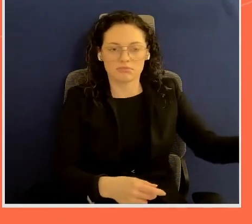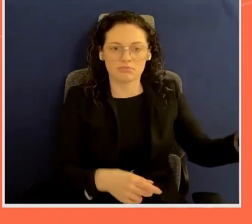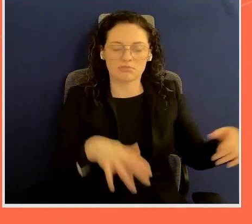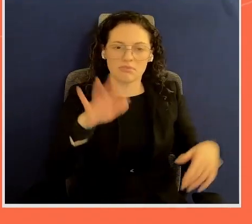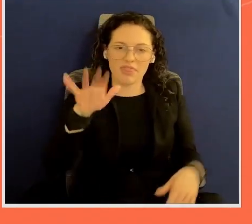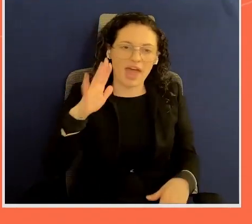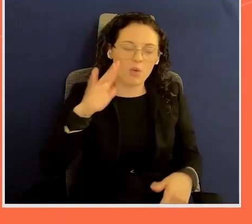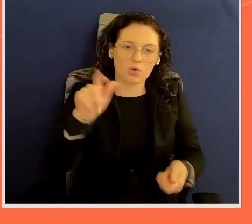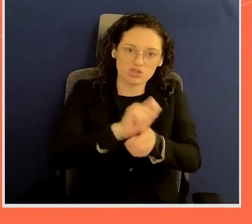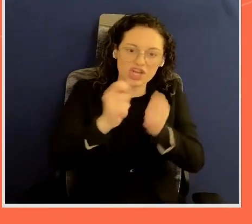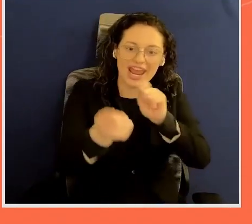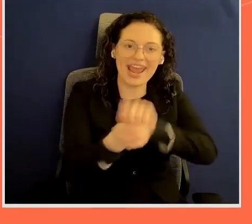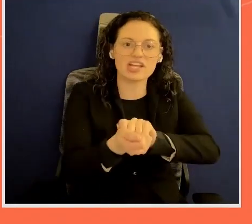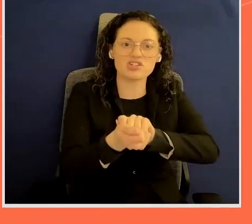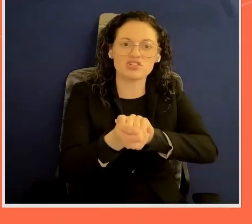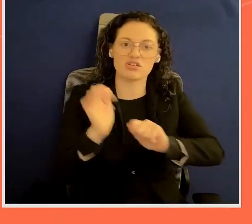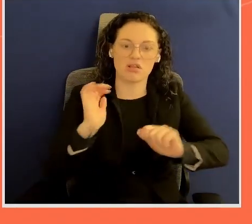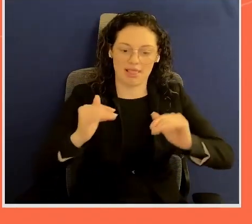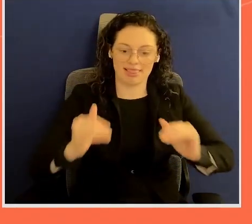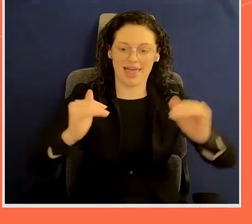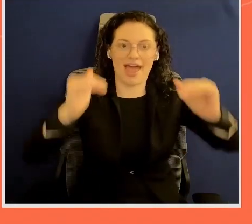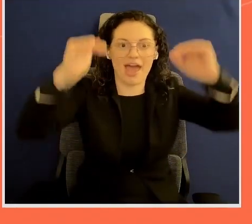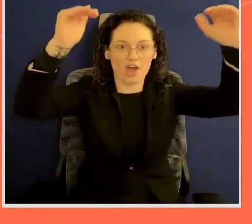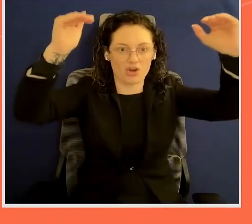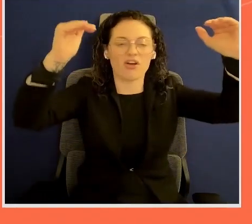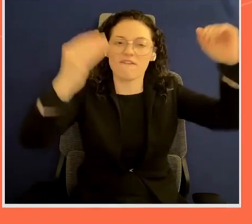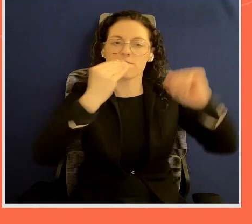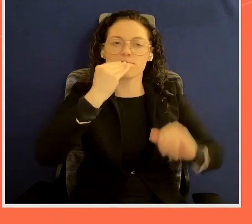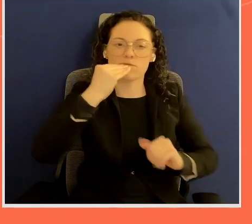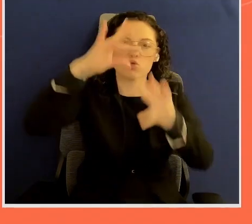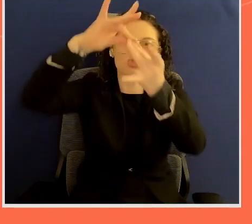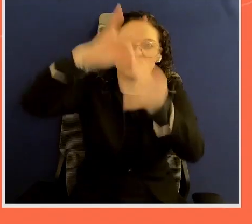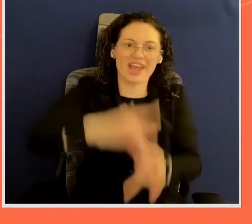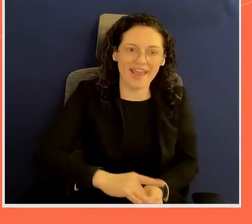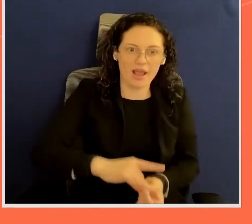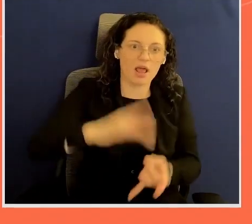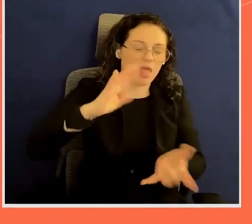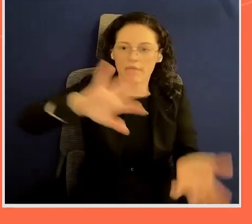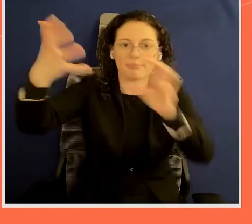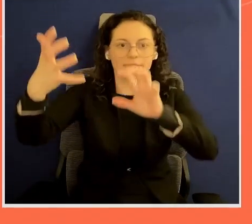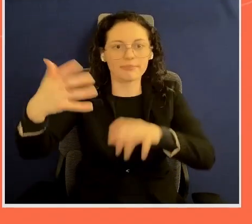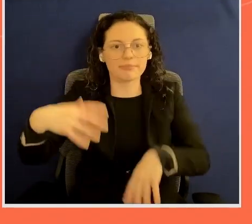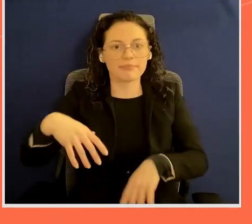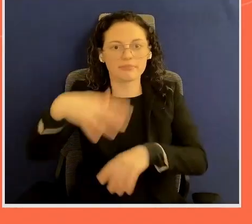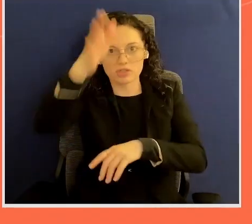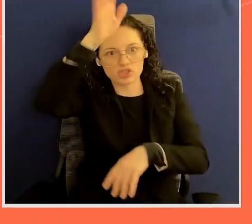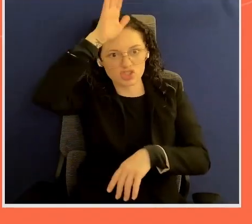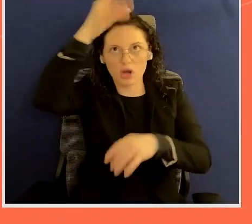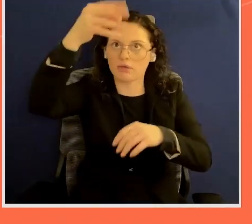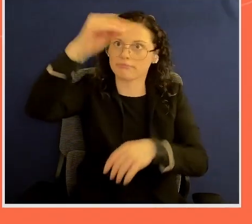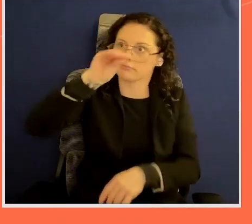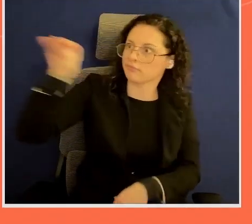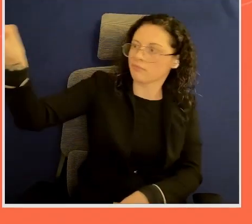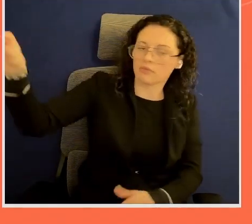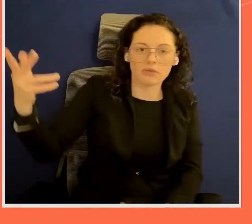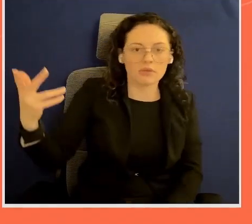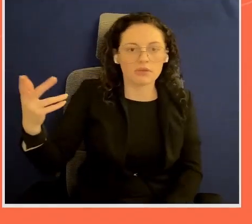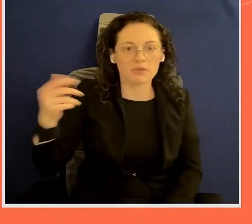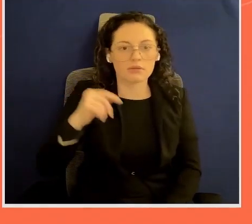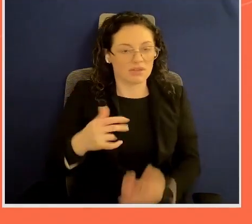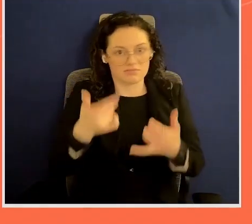deeply committed to conquer the challenge of the climate crisis, and it is one and the same, as you know. So